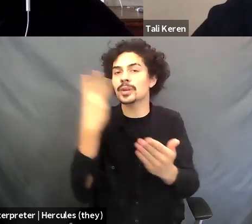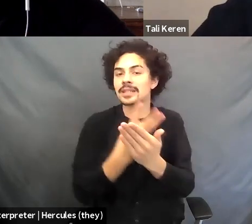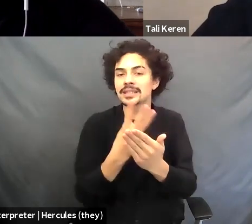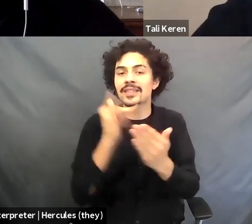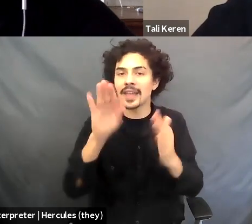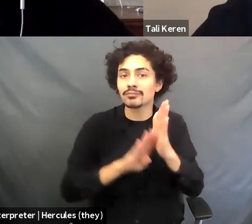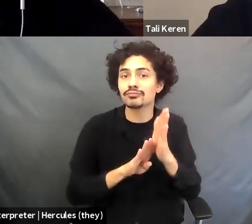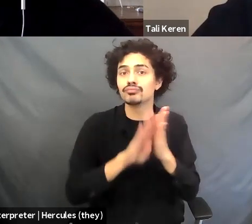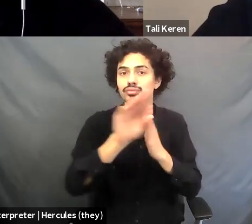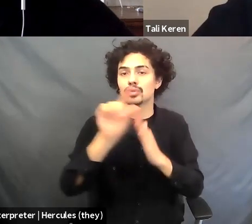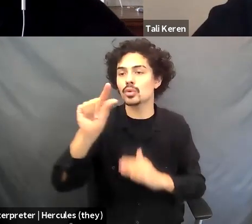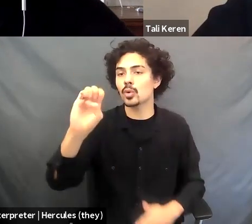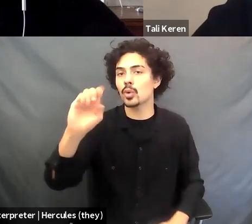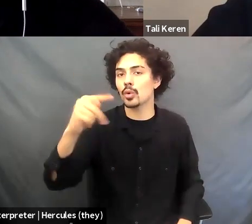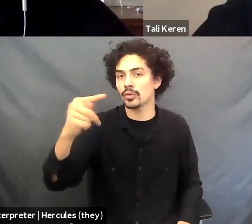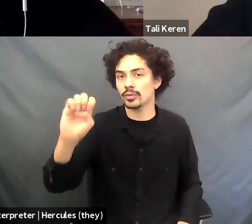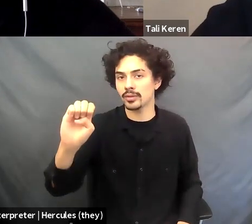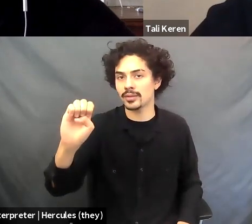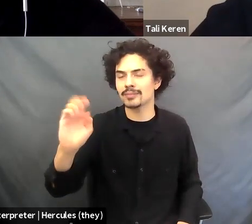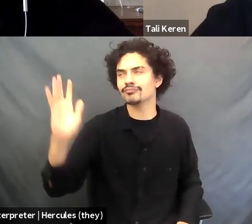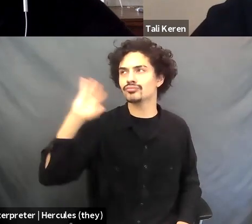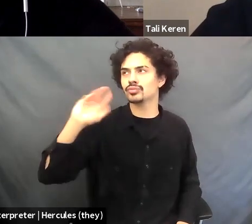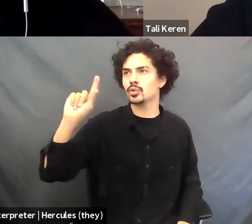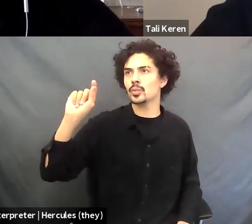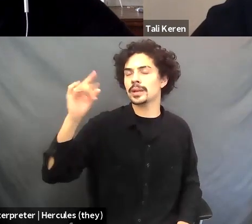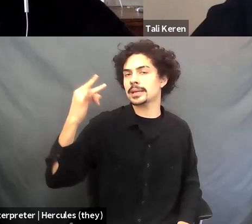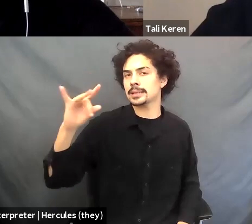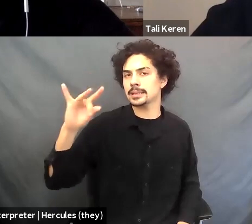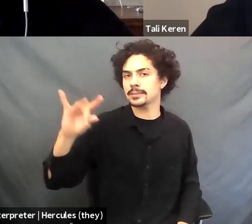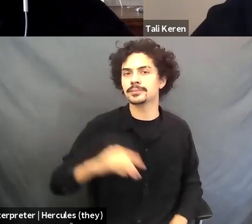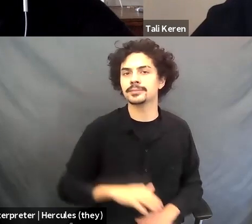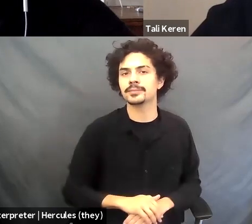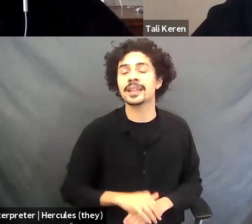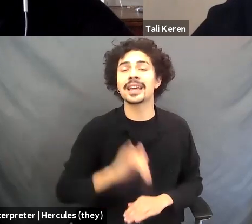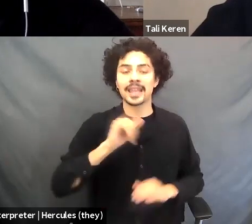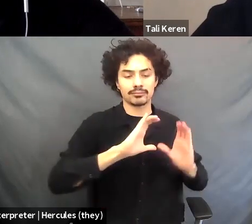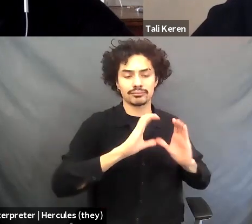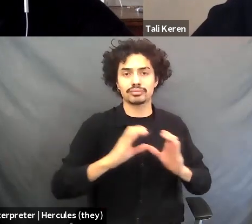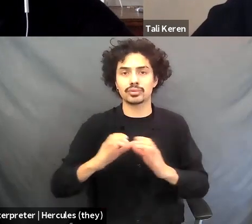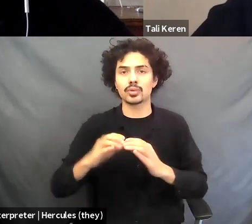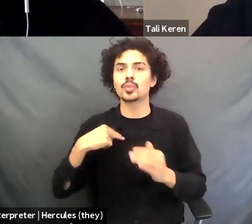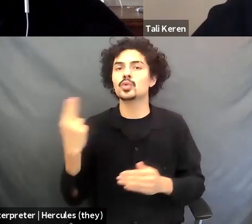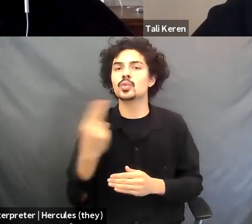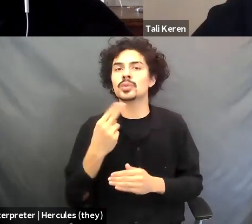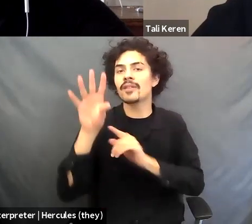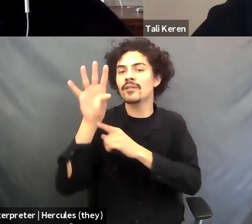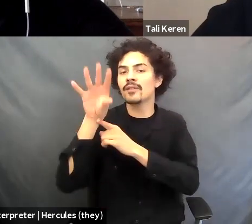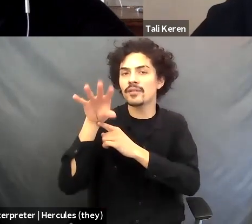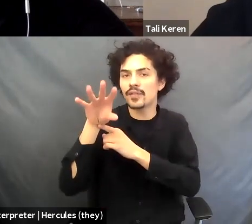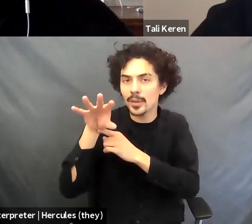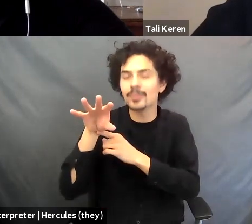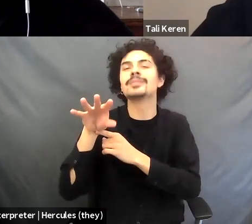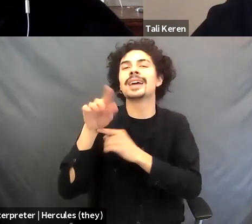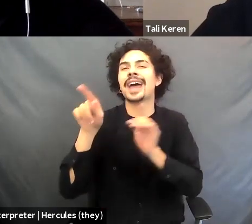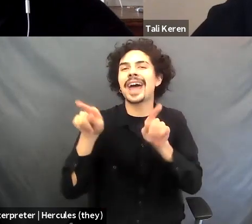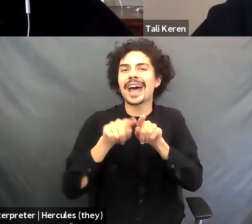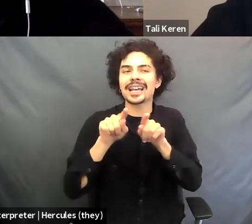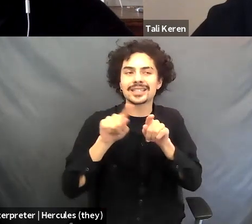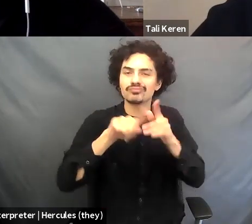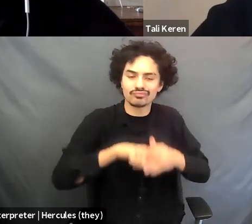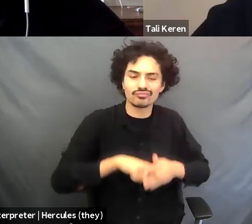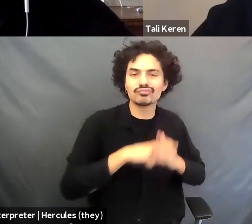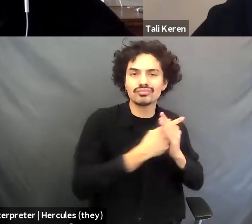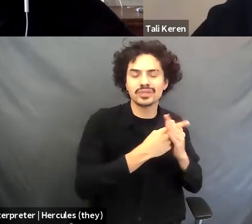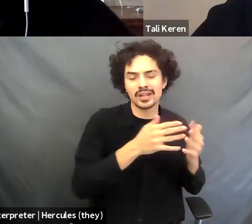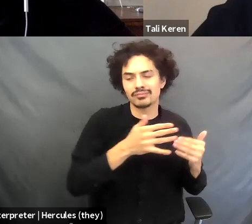the Goethe Institute at 2018. The series uses our film save the presidents as a departure. Structured over